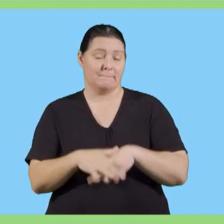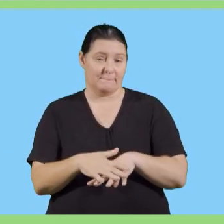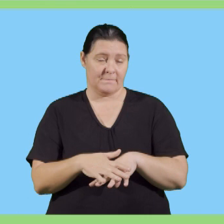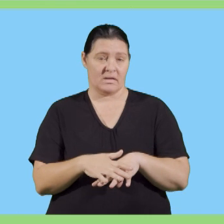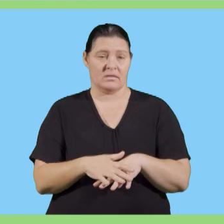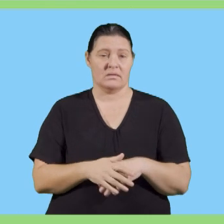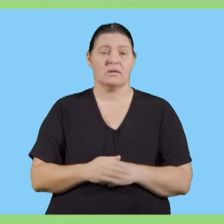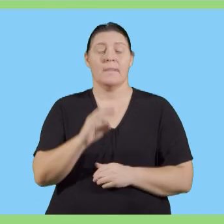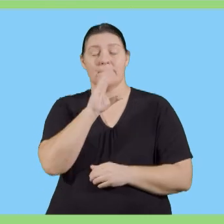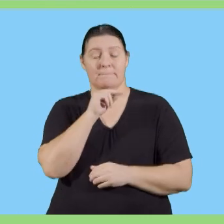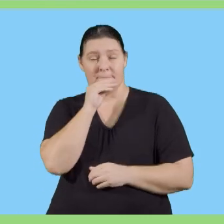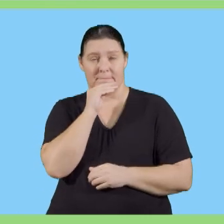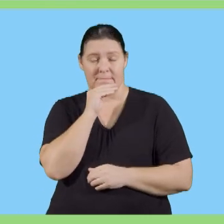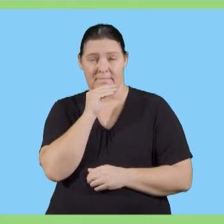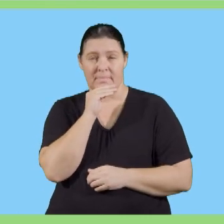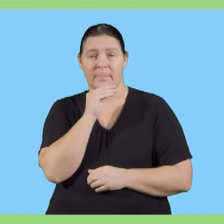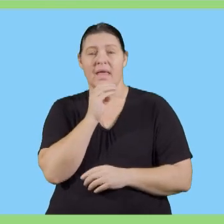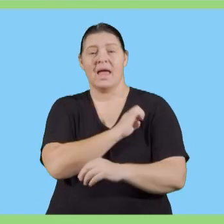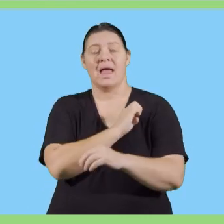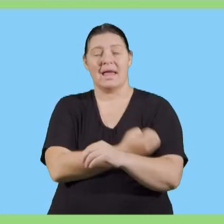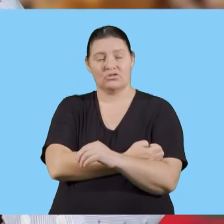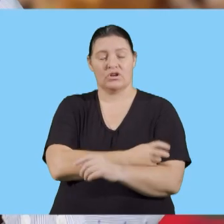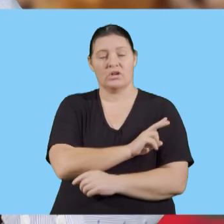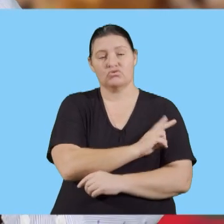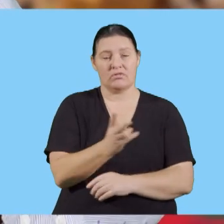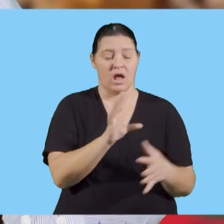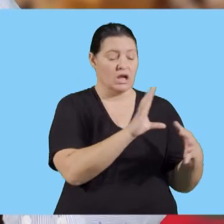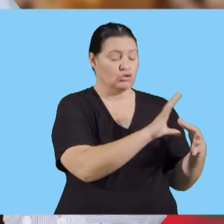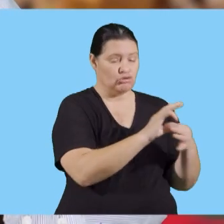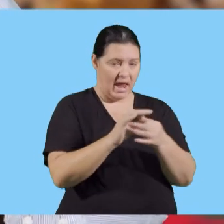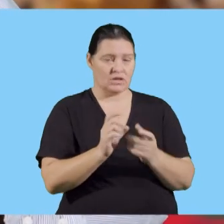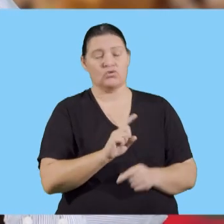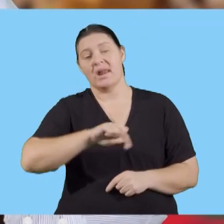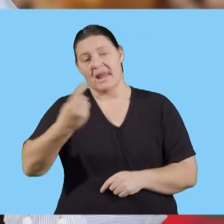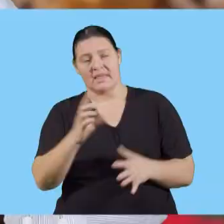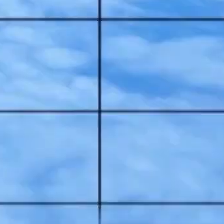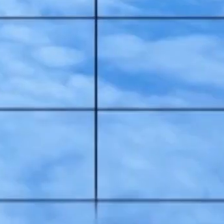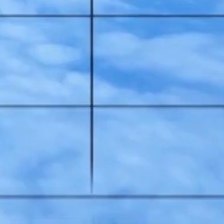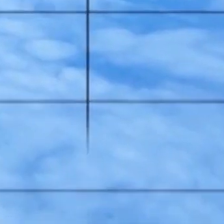the next. So we are going to stop there for now, and I'll see you after the ad break.